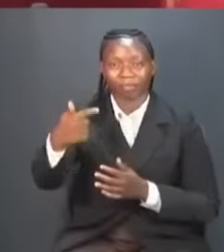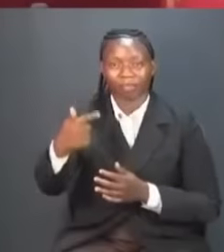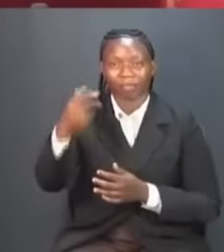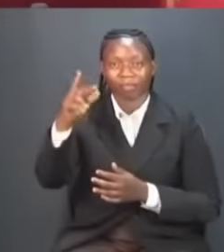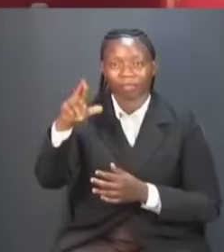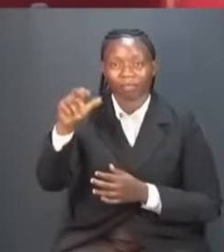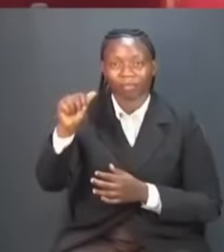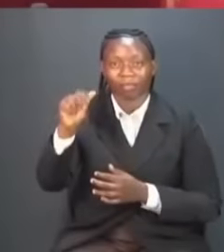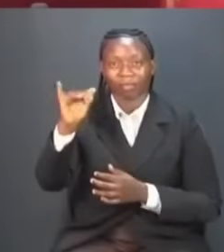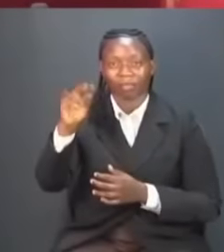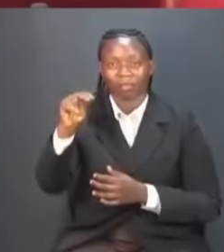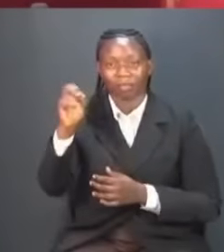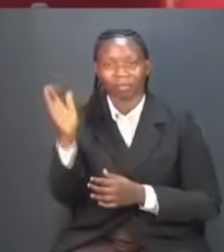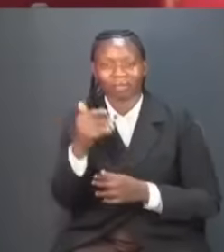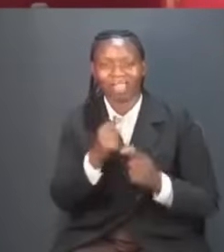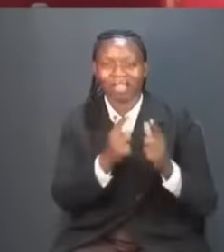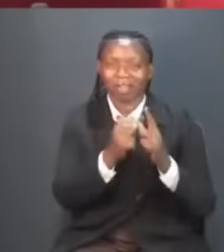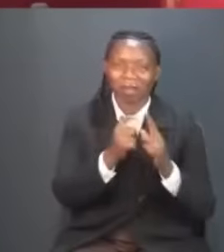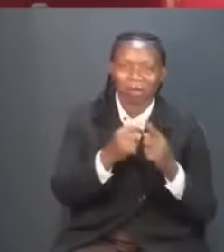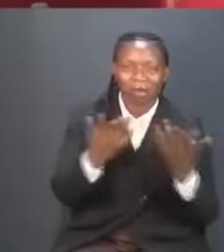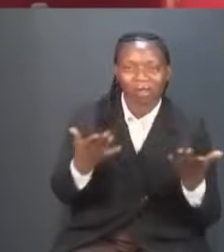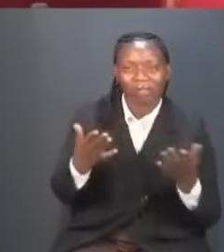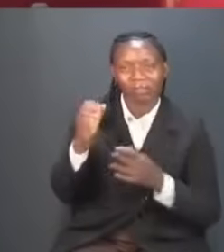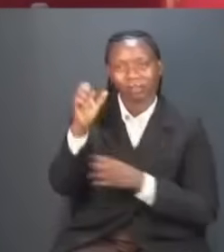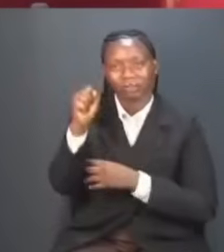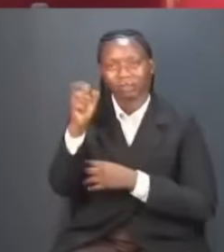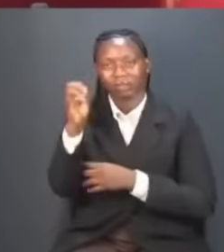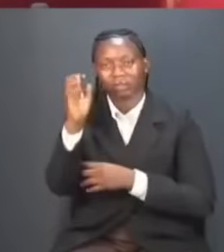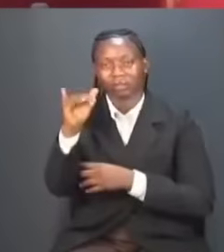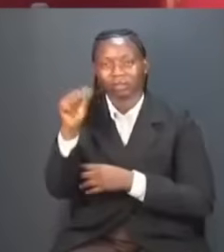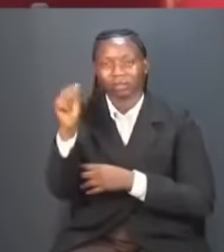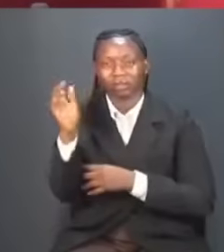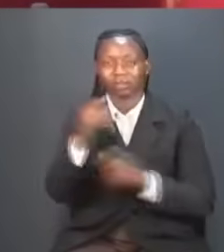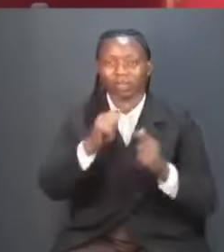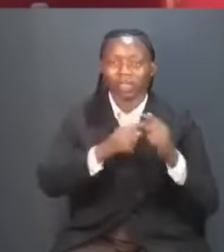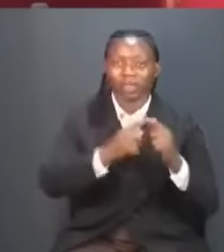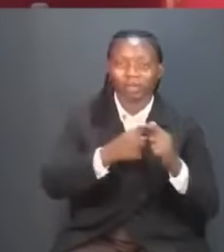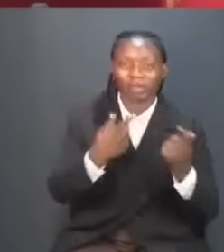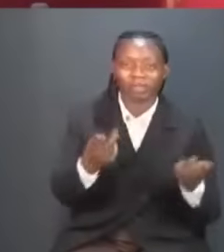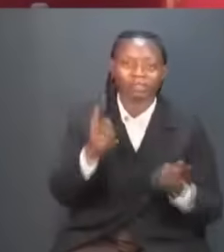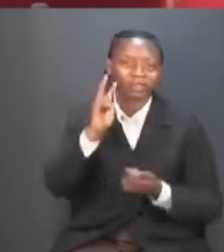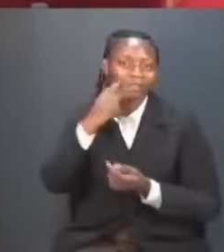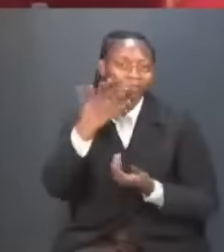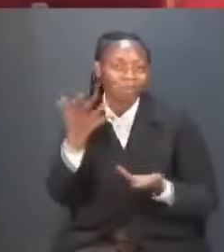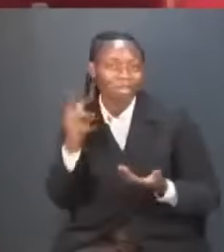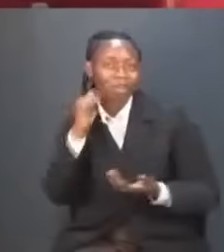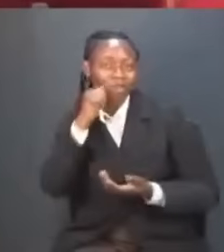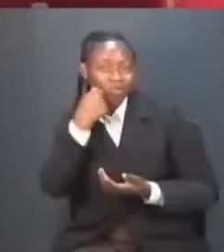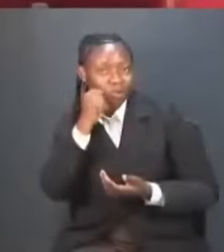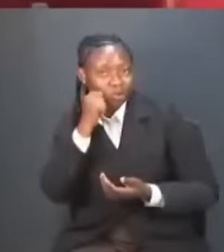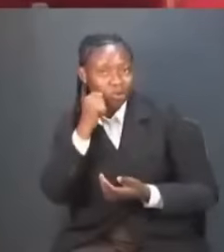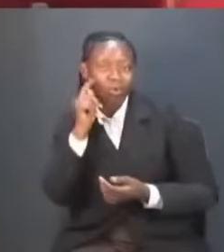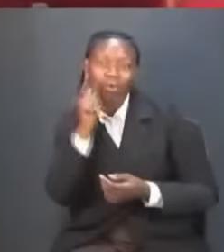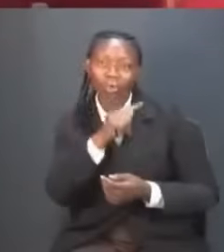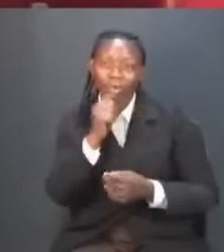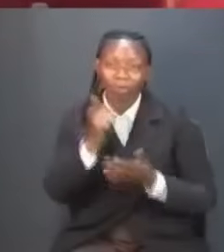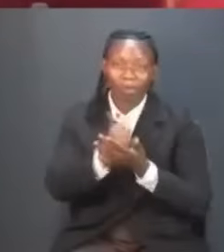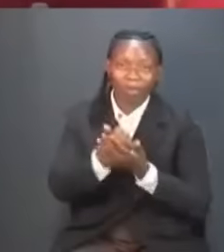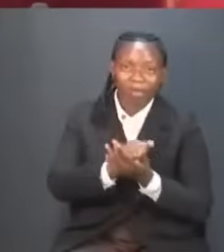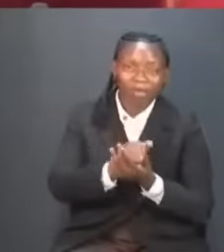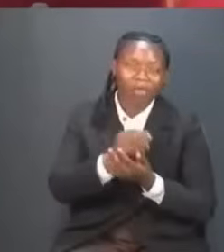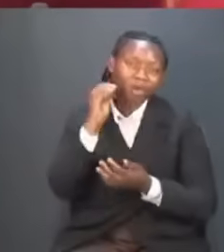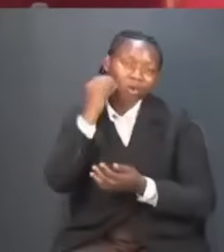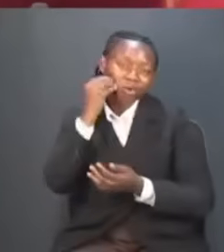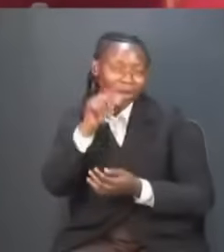maize, soybeans, and sorghum. Vegetables, we are looking at tomato, pepper, and onion, and